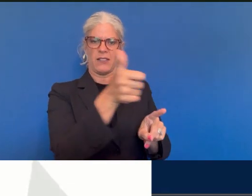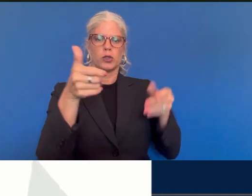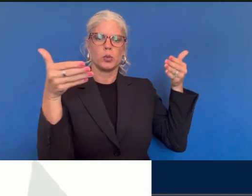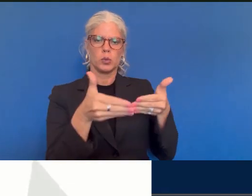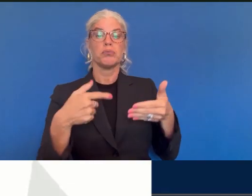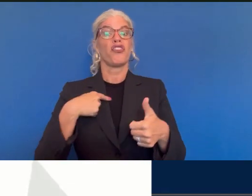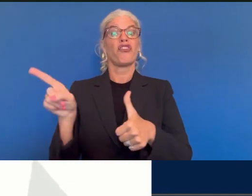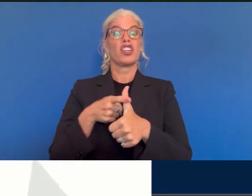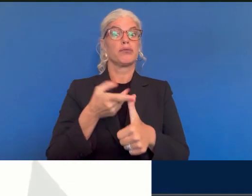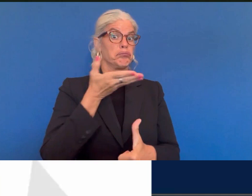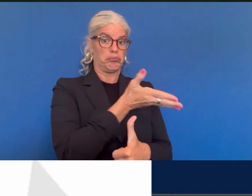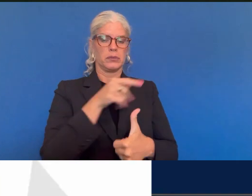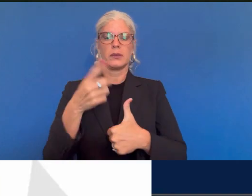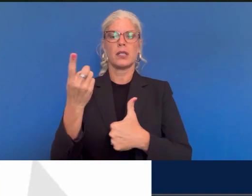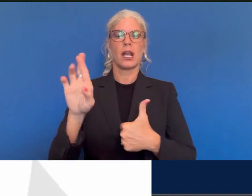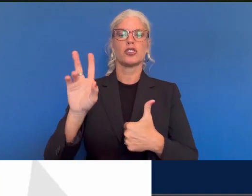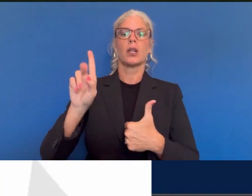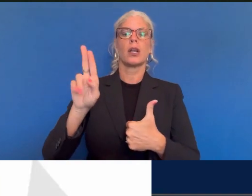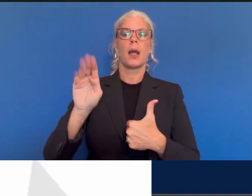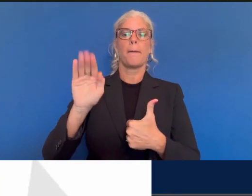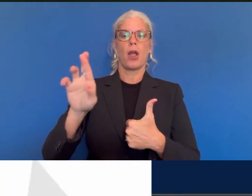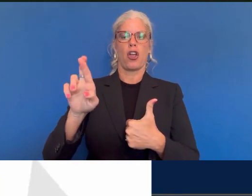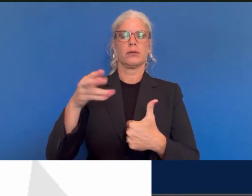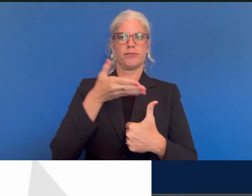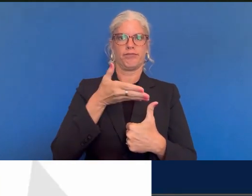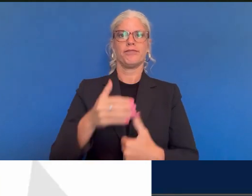themselves. Dr. Dunbar, I'll start with you.